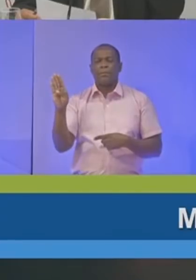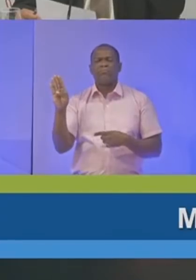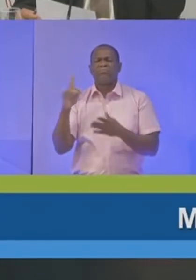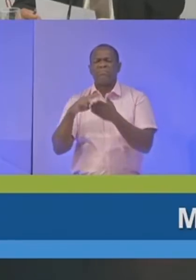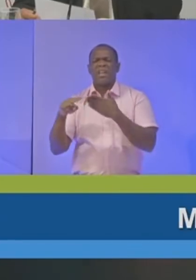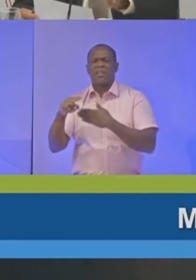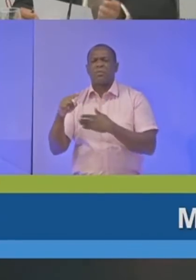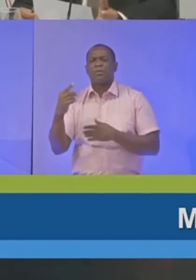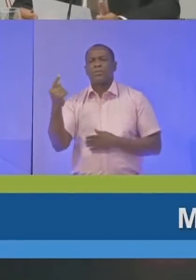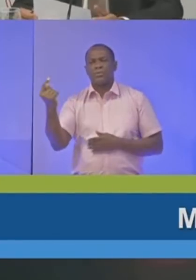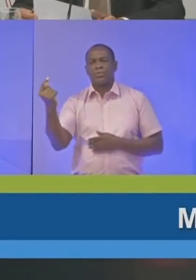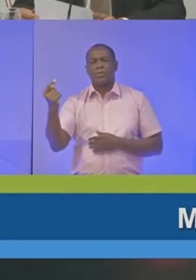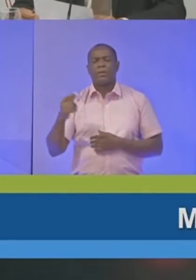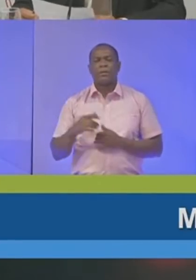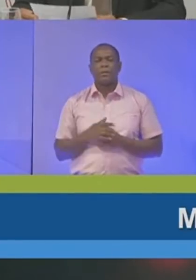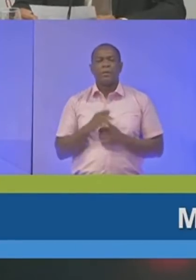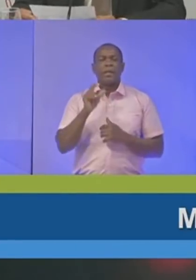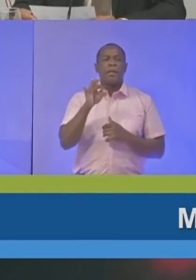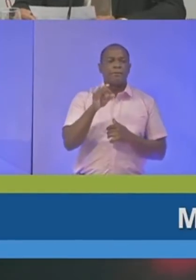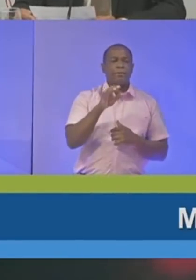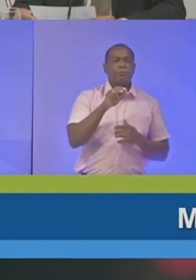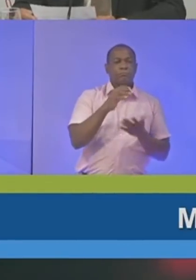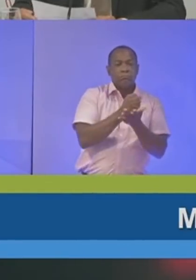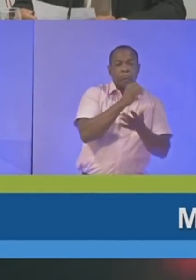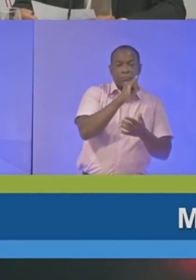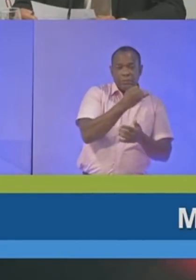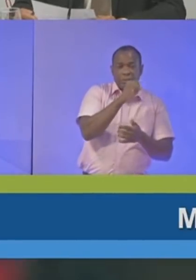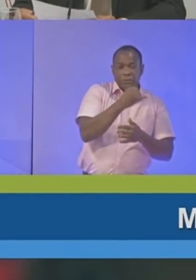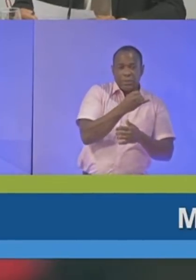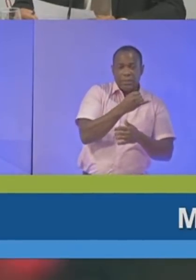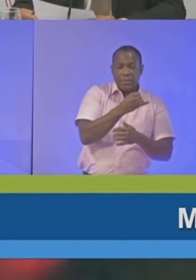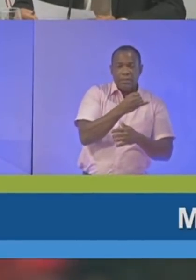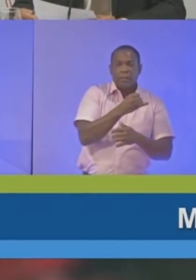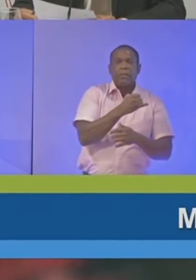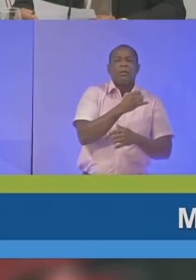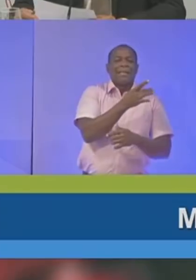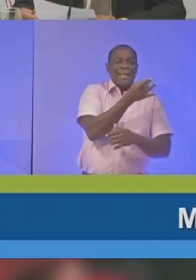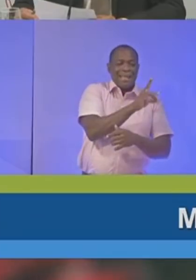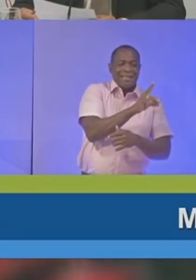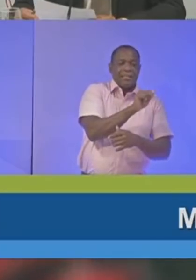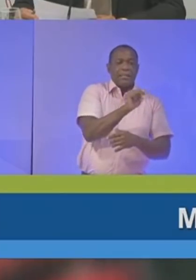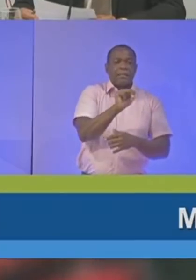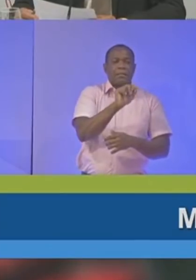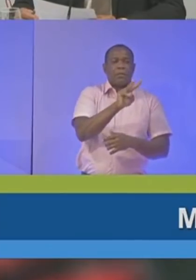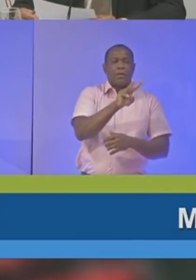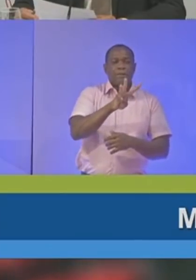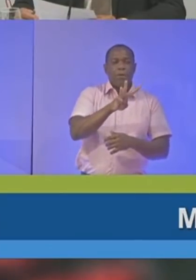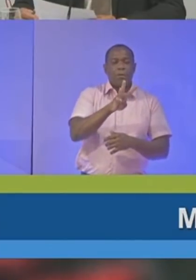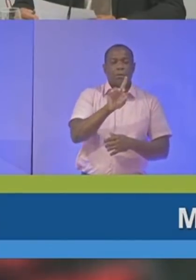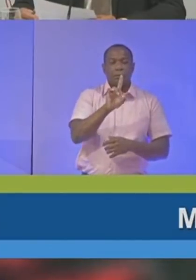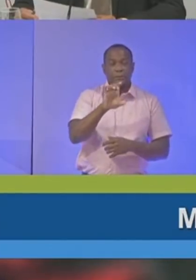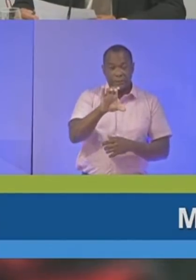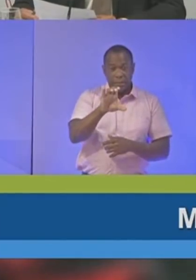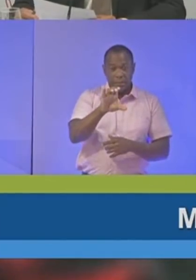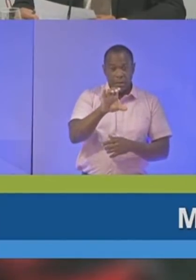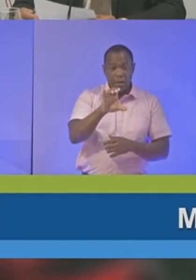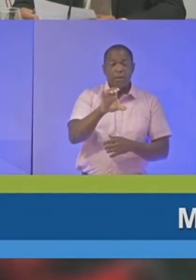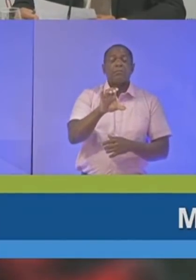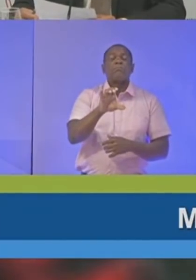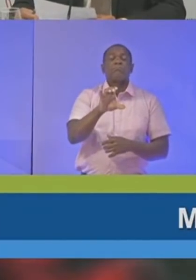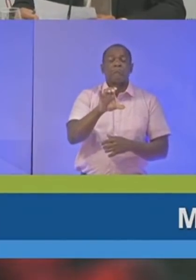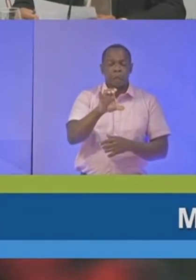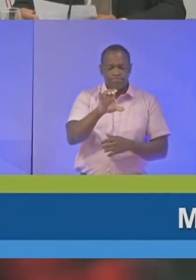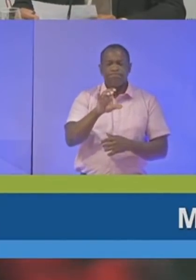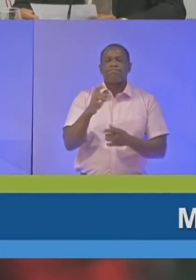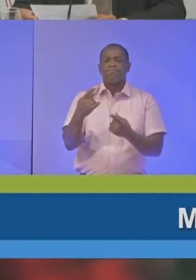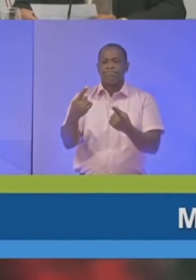Tuesday. If you got J&J between the 18th to 24th of December, which would have been